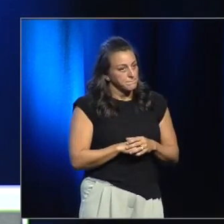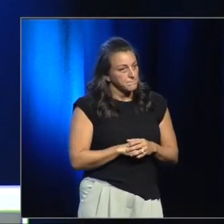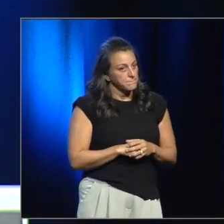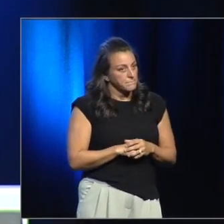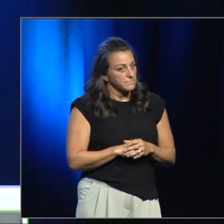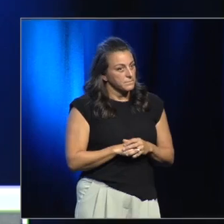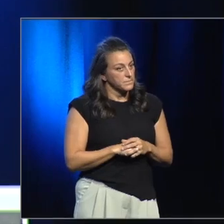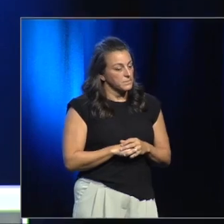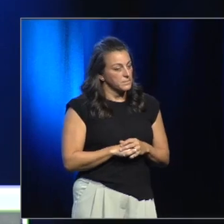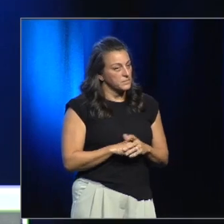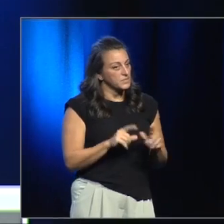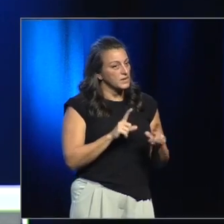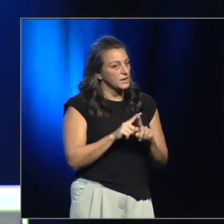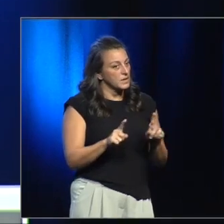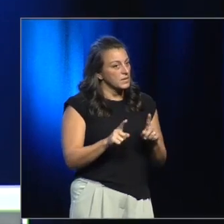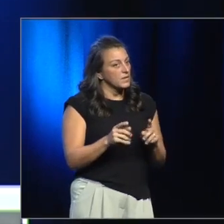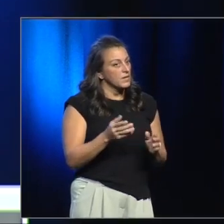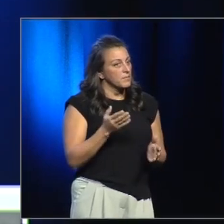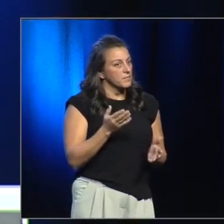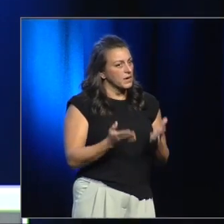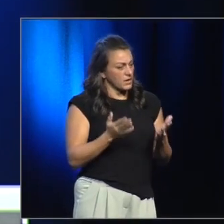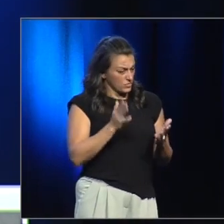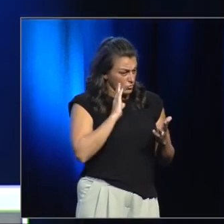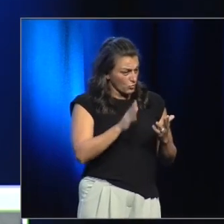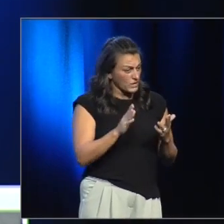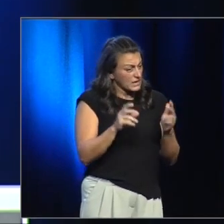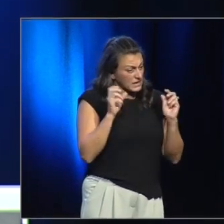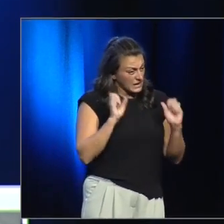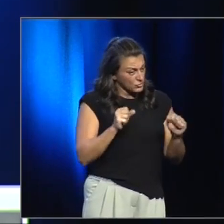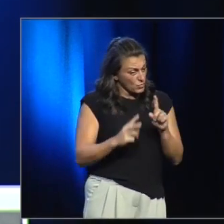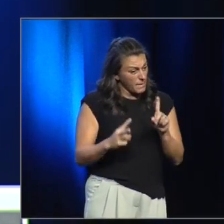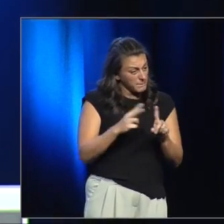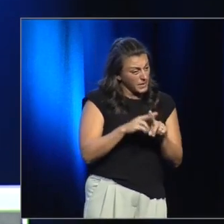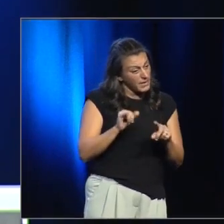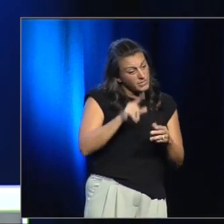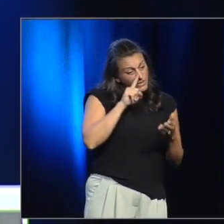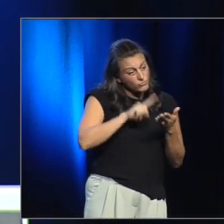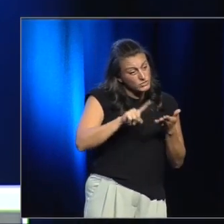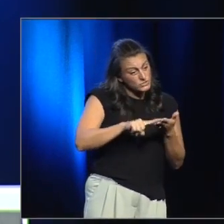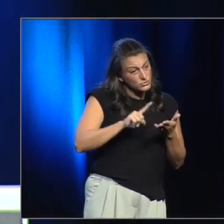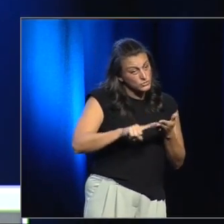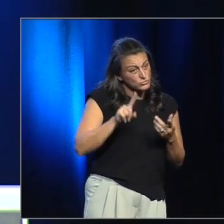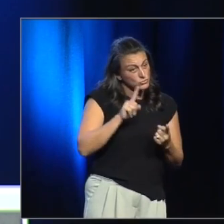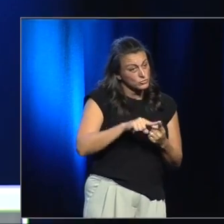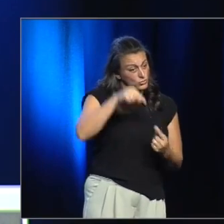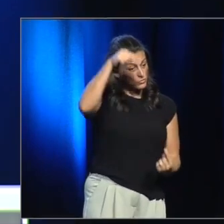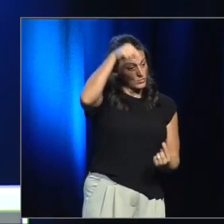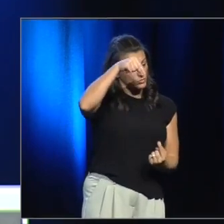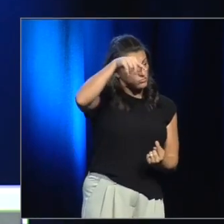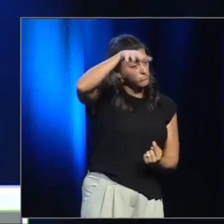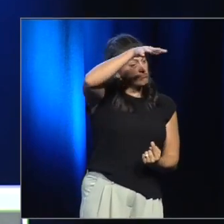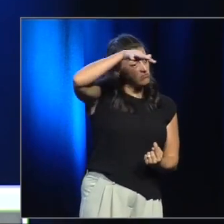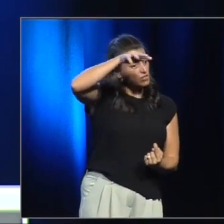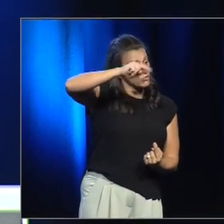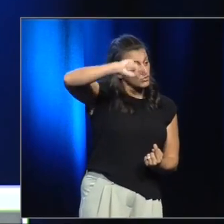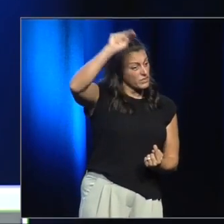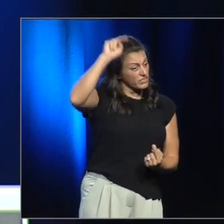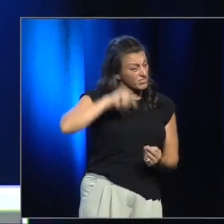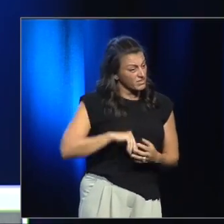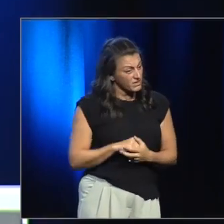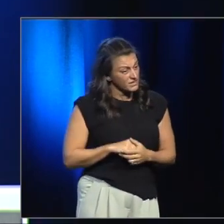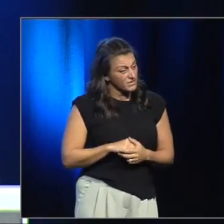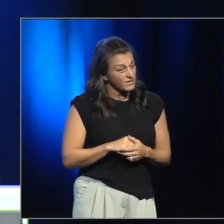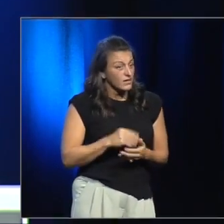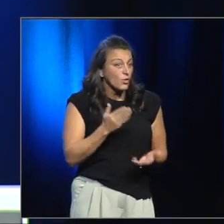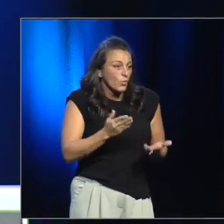similar work as you've done on the elephant seals and added the Weddell seals, to do that on the northern hemisphere, where actually ice